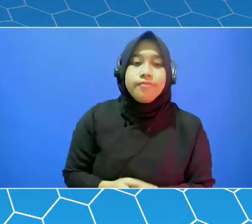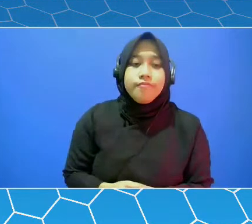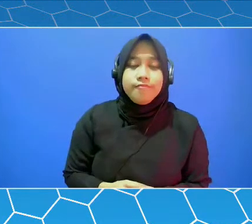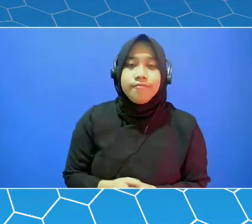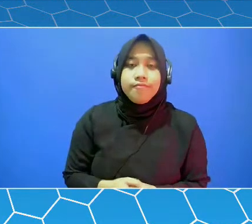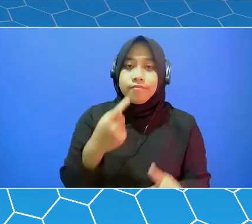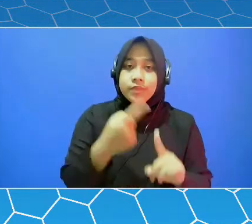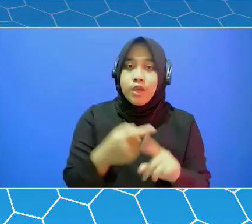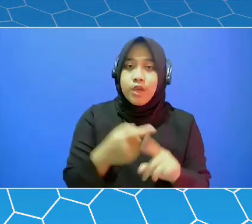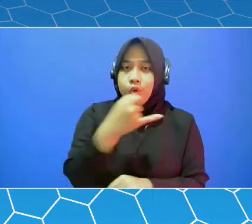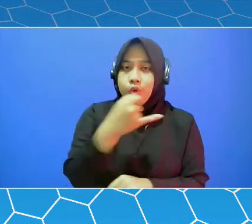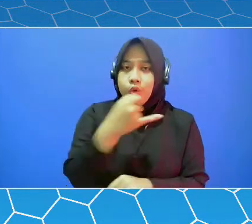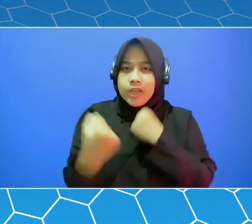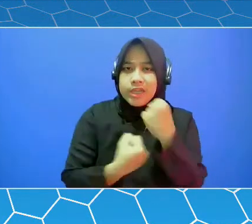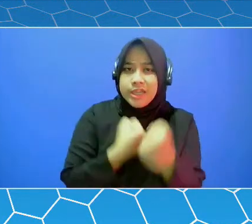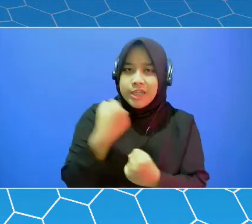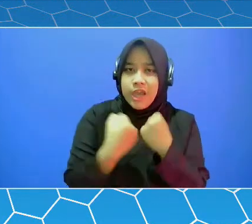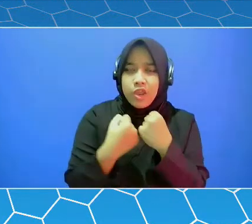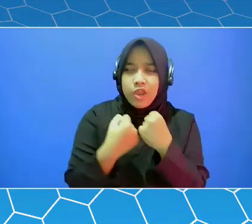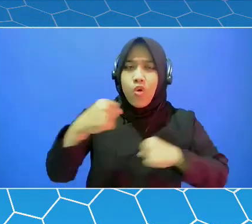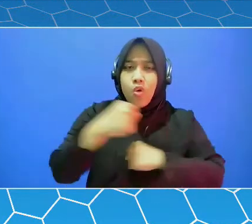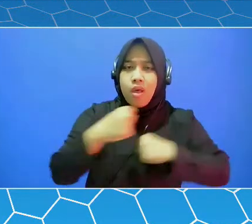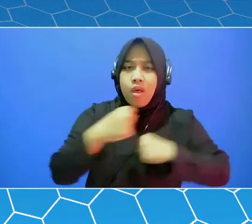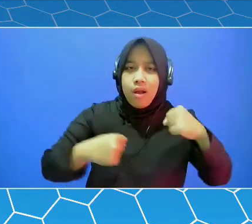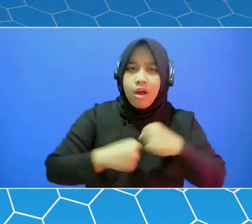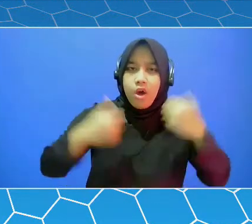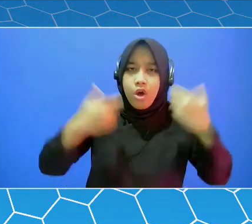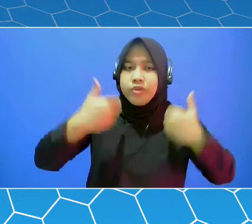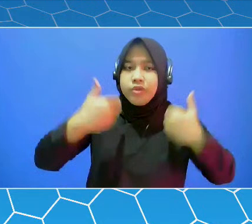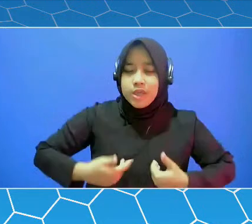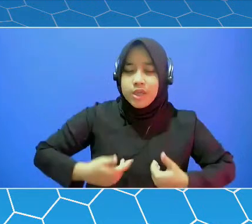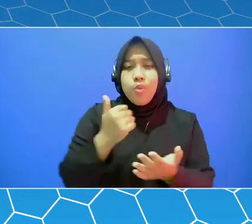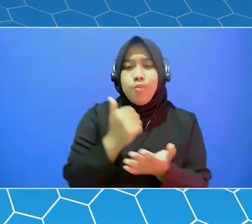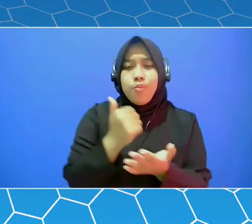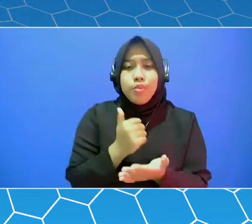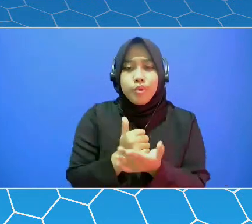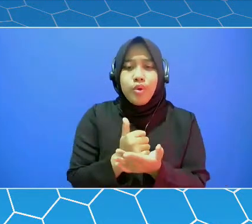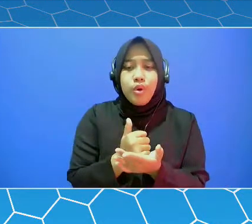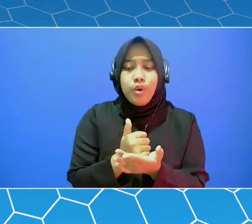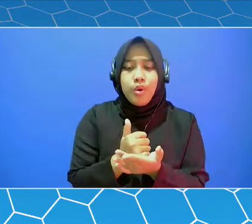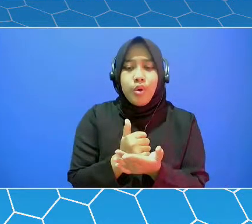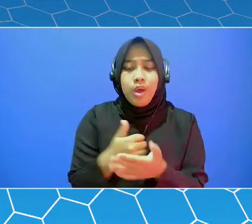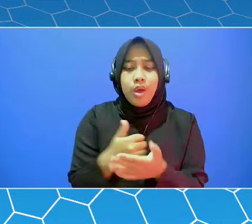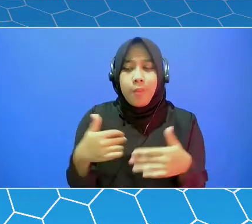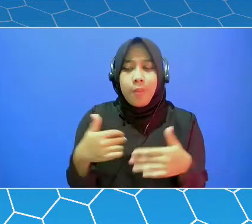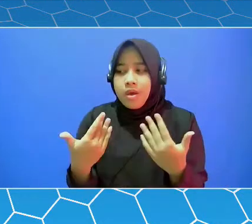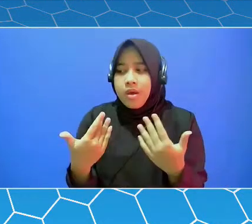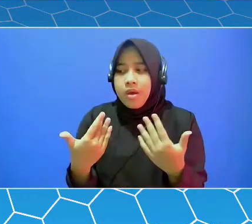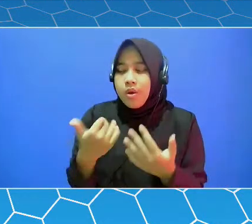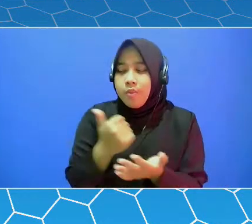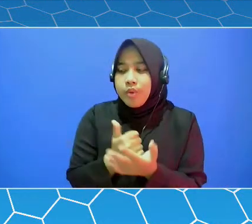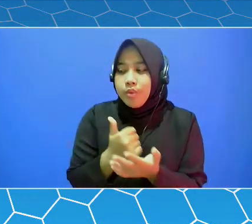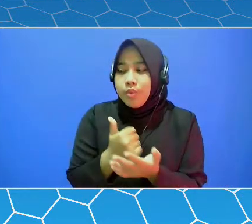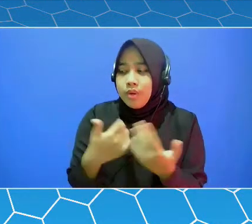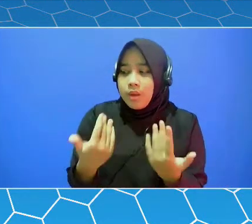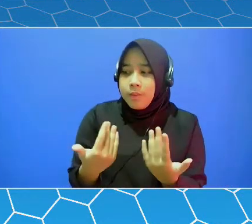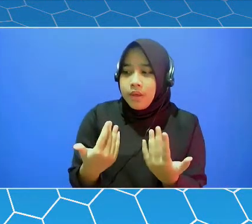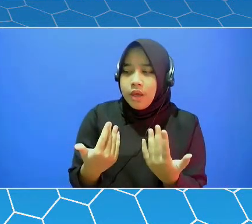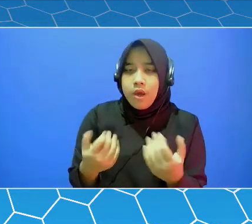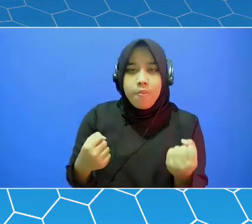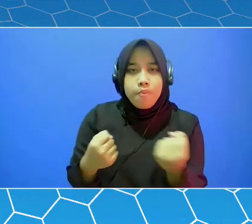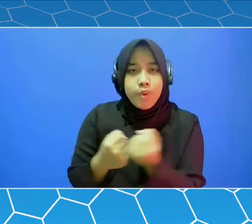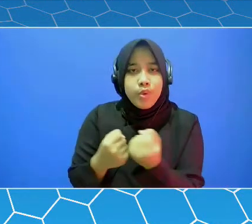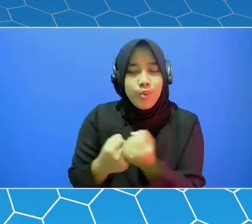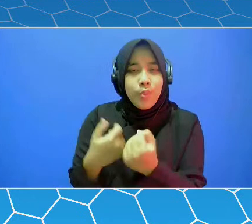for the heart diseases, diabetes, stroke, and some cancers. Now, pandemic induces shifting of lifestyle, thus making impact on